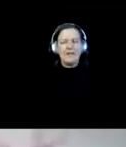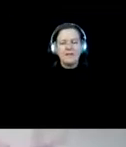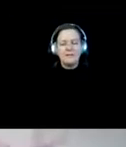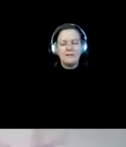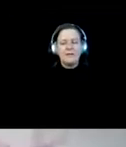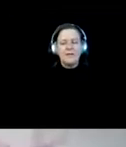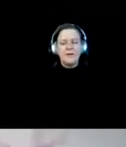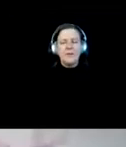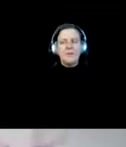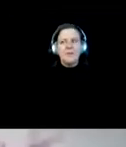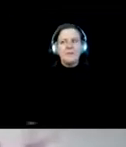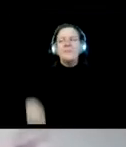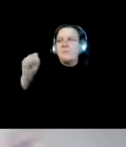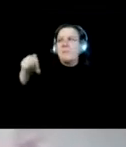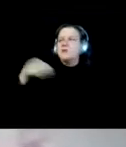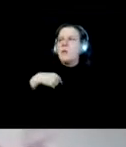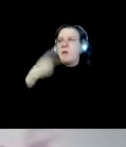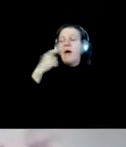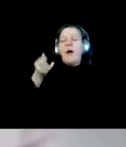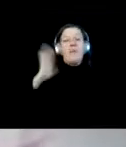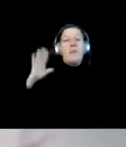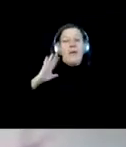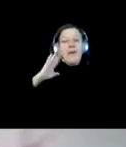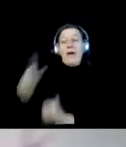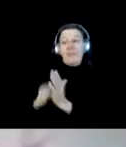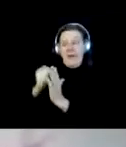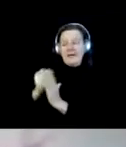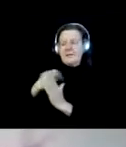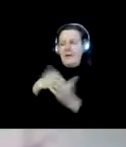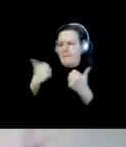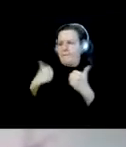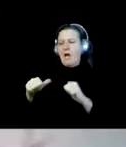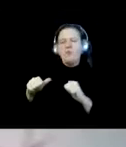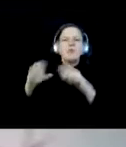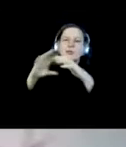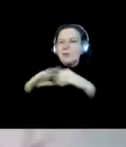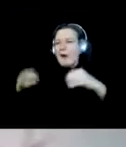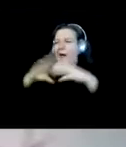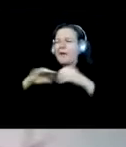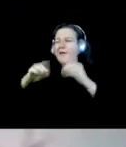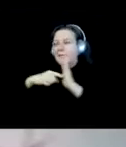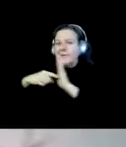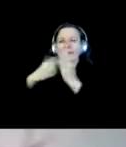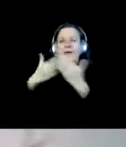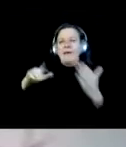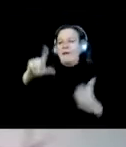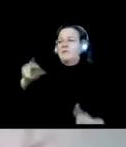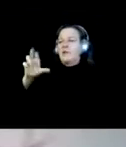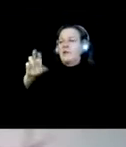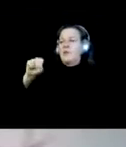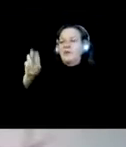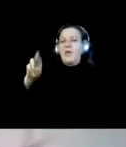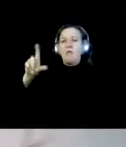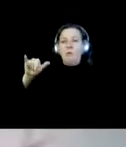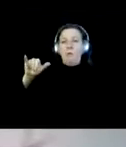And yeah, I think at the time I was like trying to talk about kind of the things that Lauren Berlant also describes, like